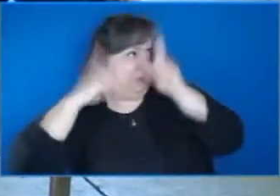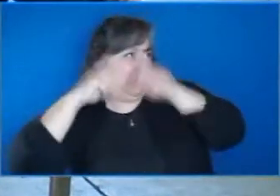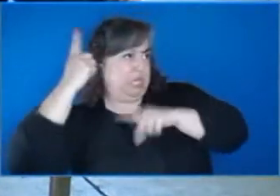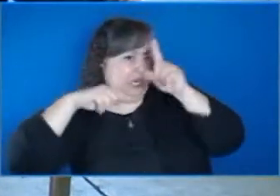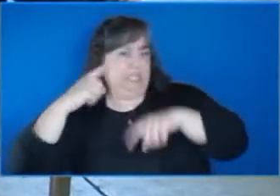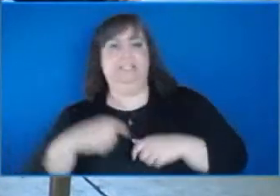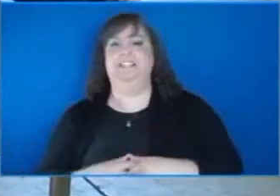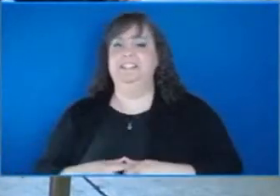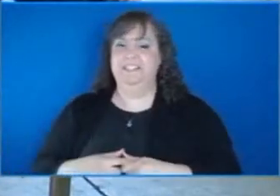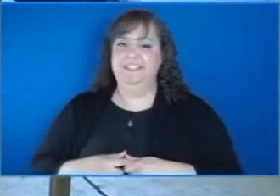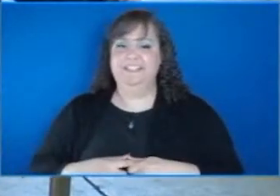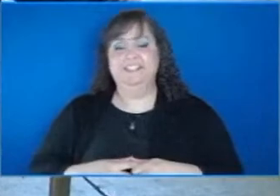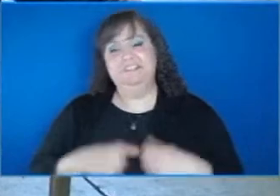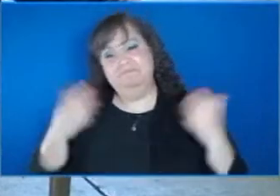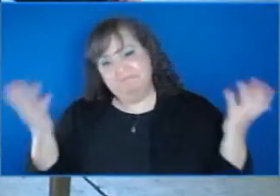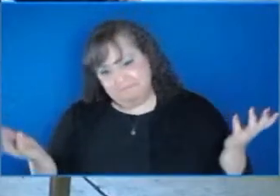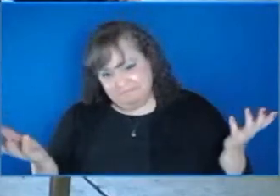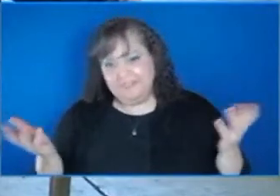So I'm going to go with that.